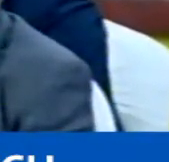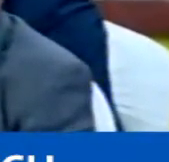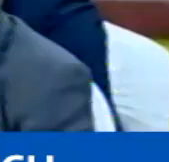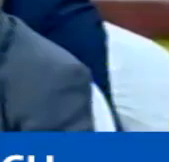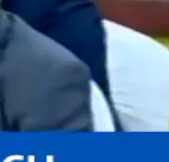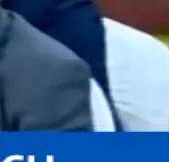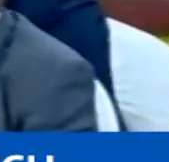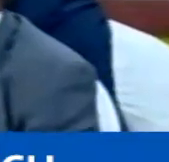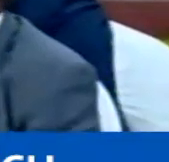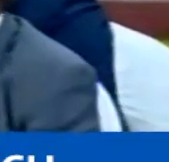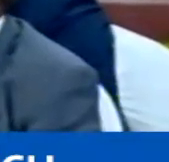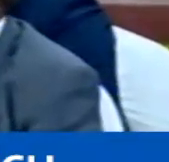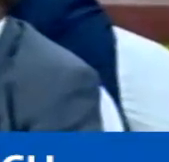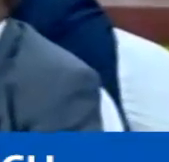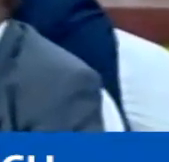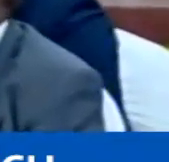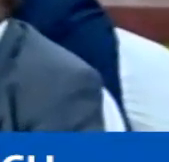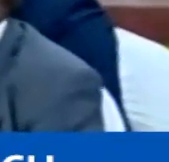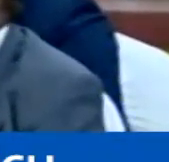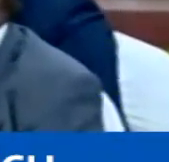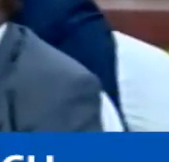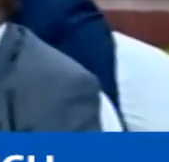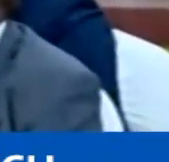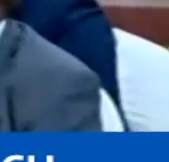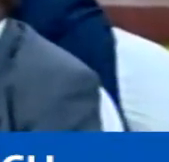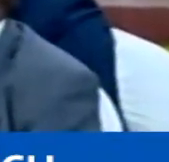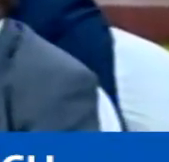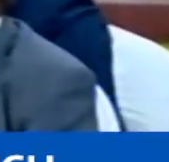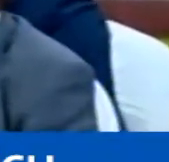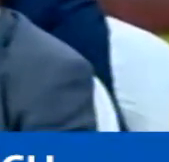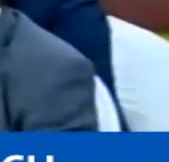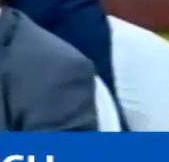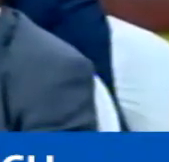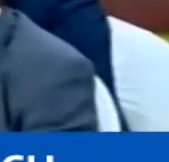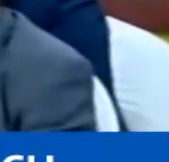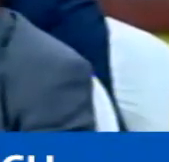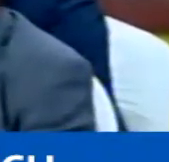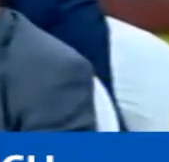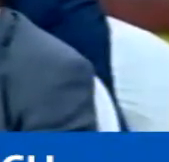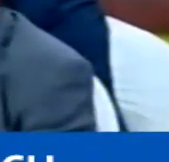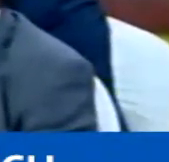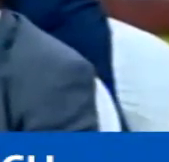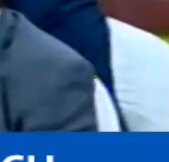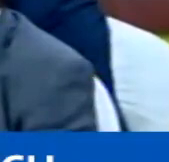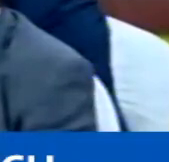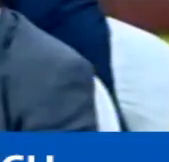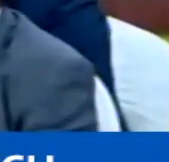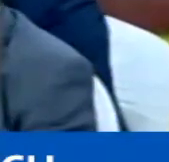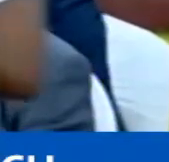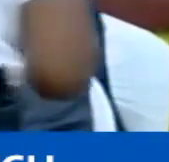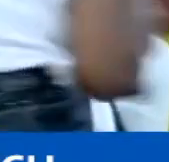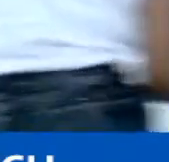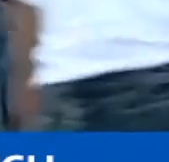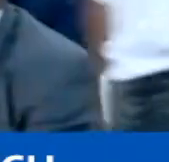Mboya, who was a minister at the age of 20s? Thank you, sir.